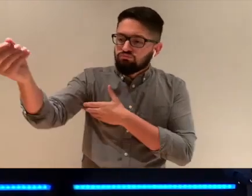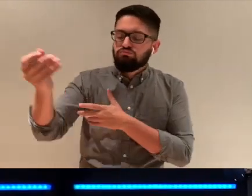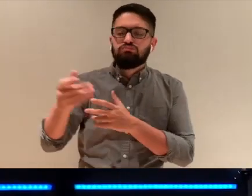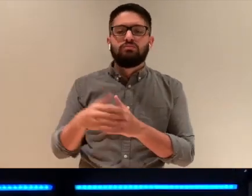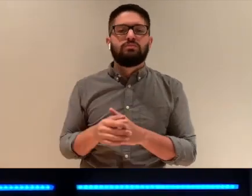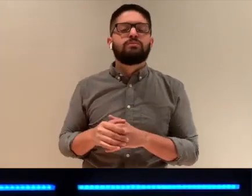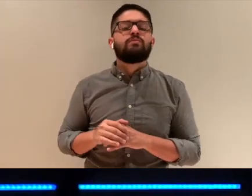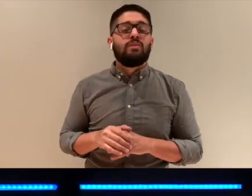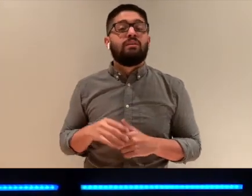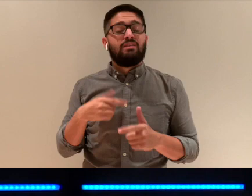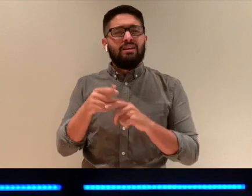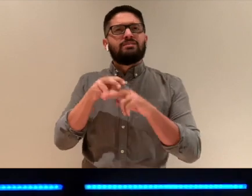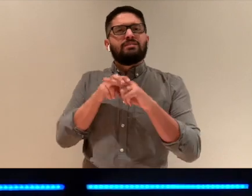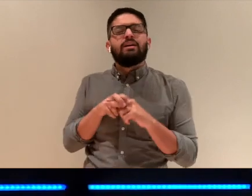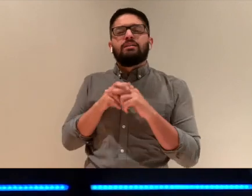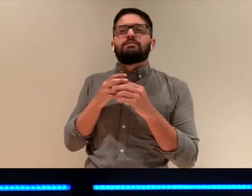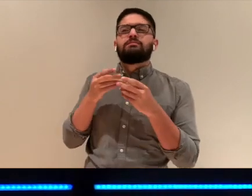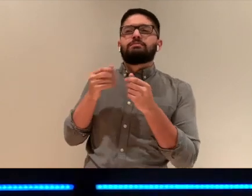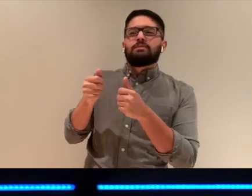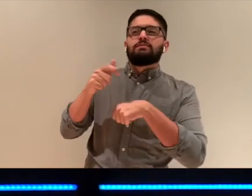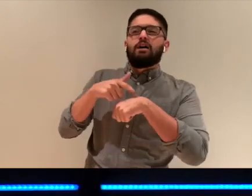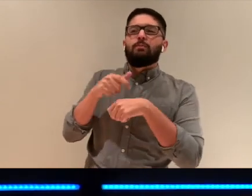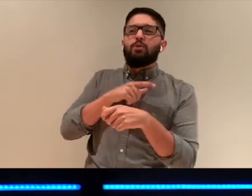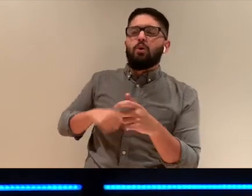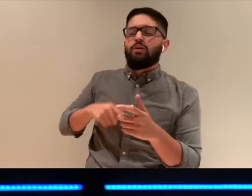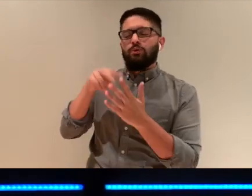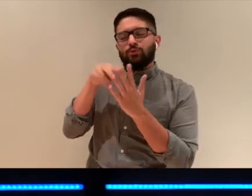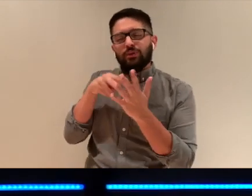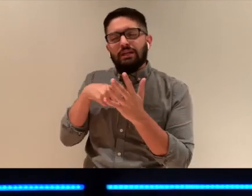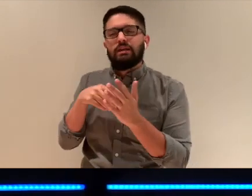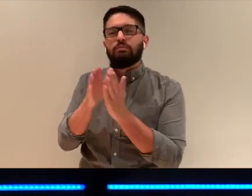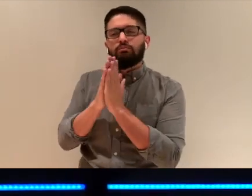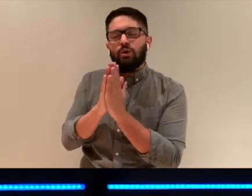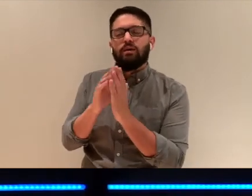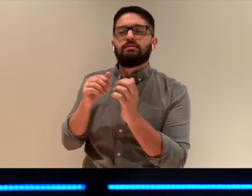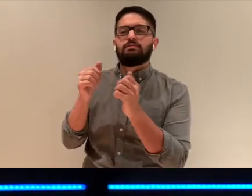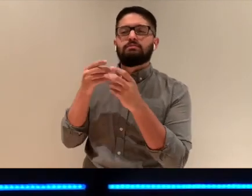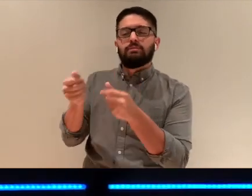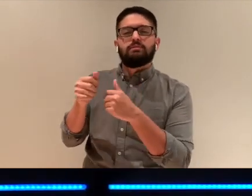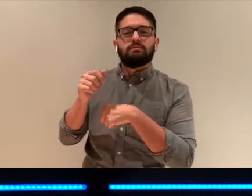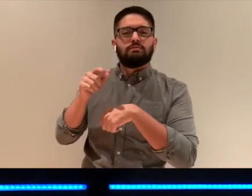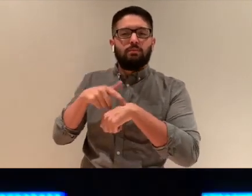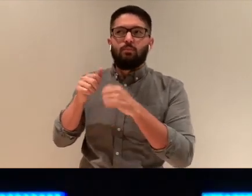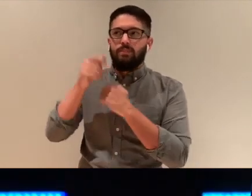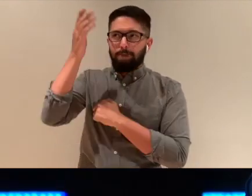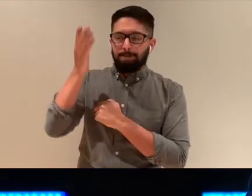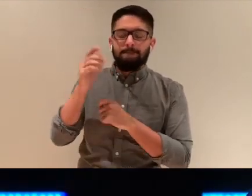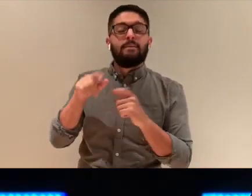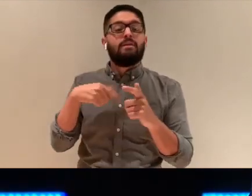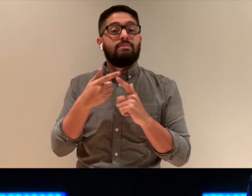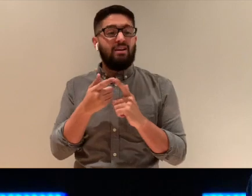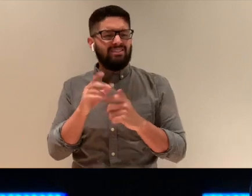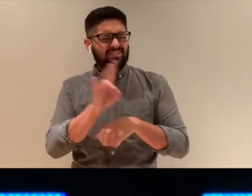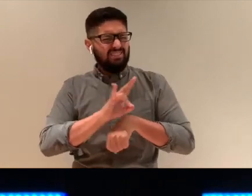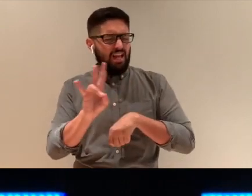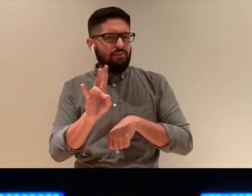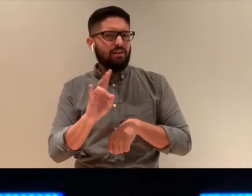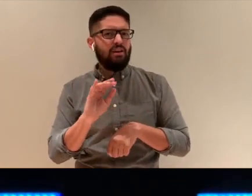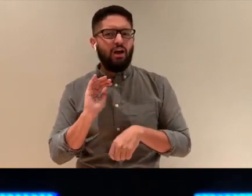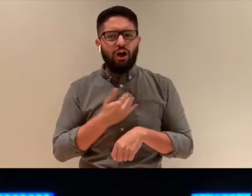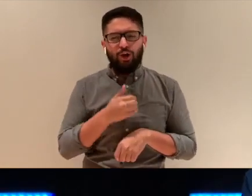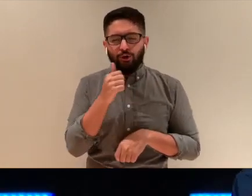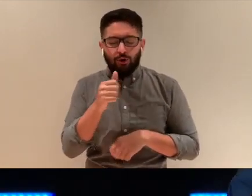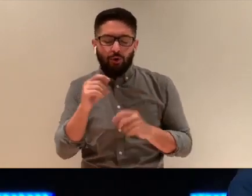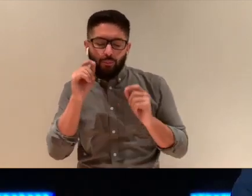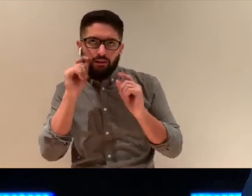business. And then I just sit down and I just spend time with the Lord. I read, I pray, I just spend some time with Him. And then around 7 o'clock, our little girl